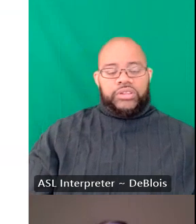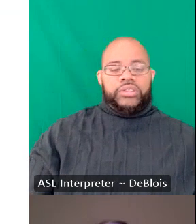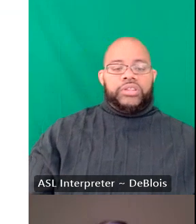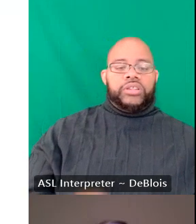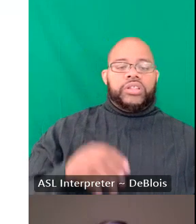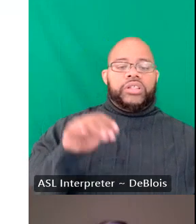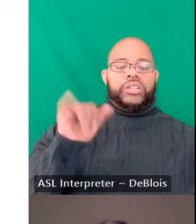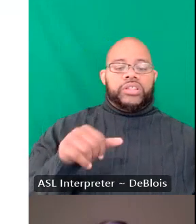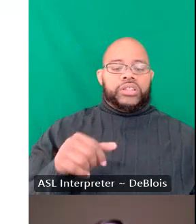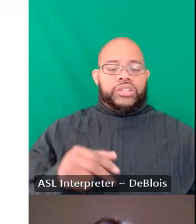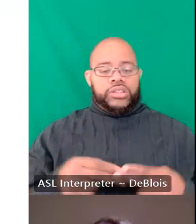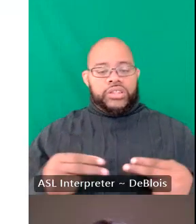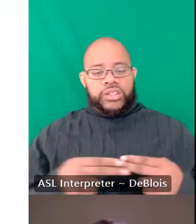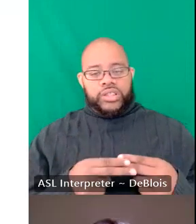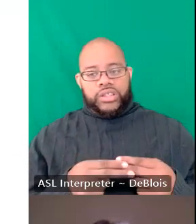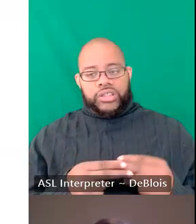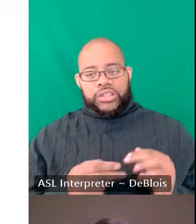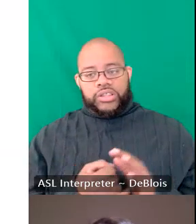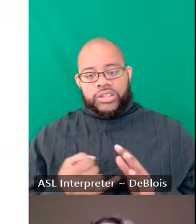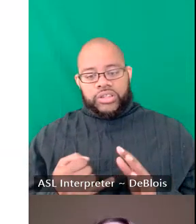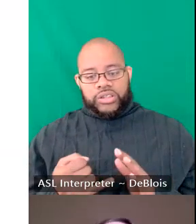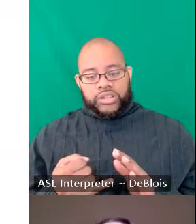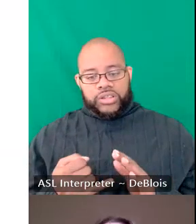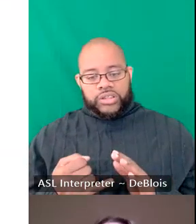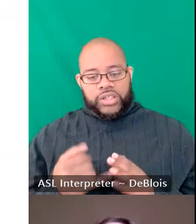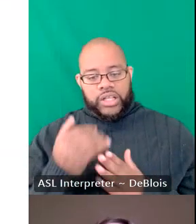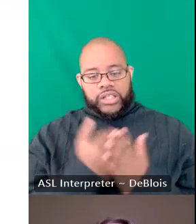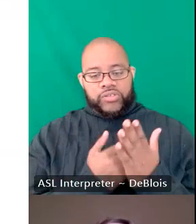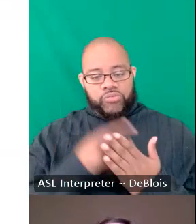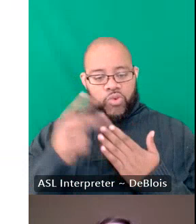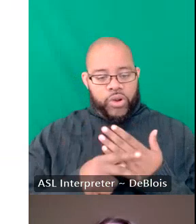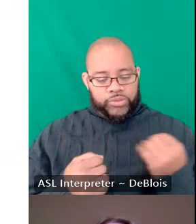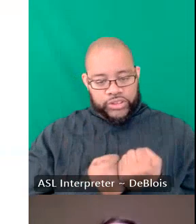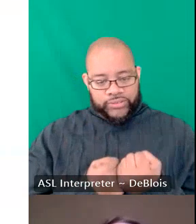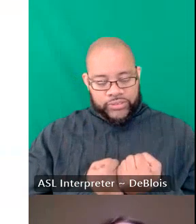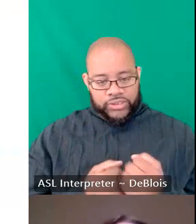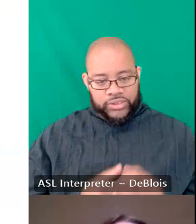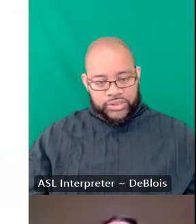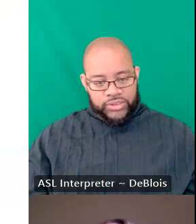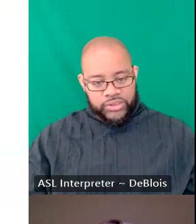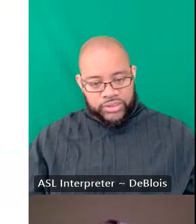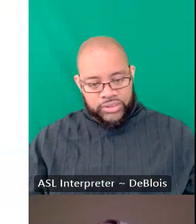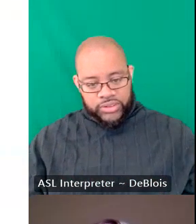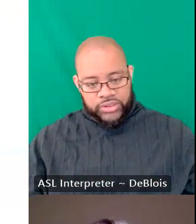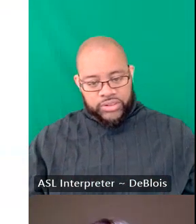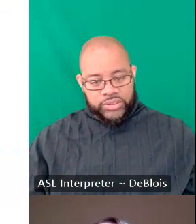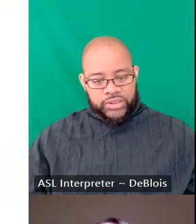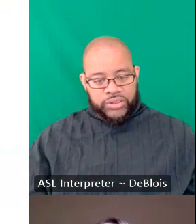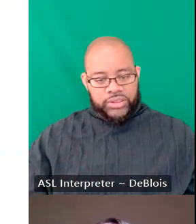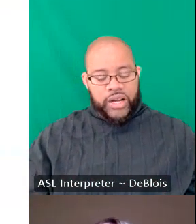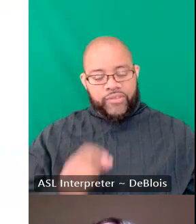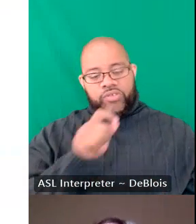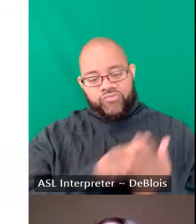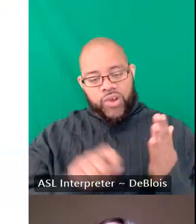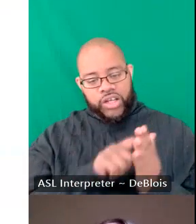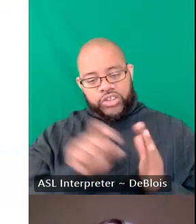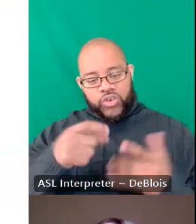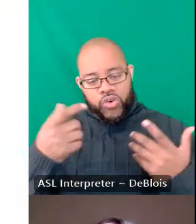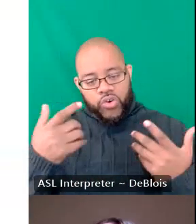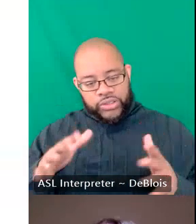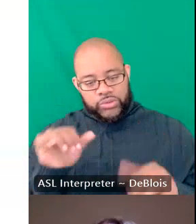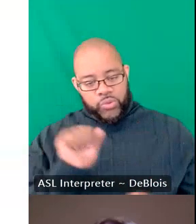This slide just lists the requirements for program justification. Again, it's got to be in writing. You should already have